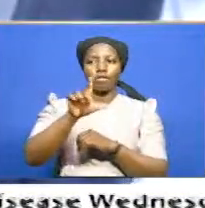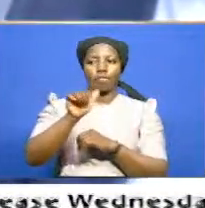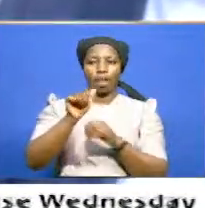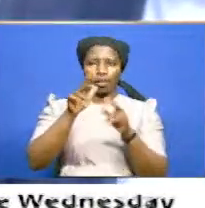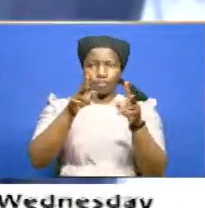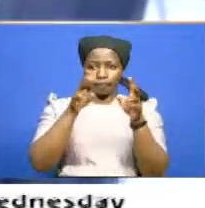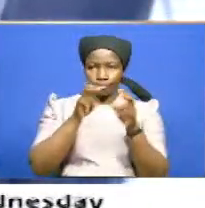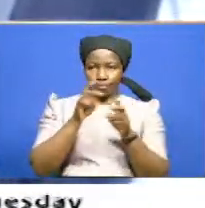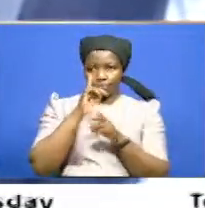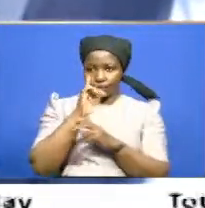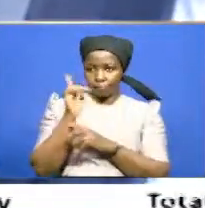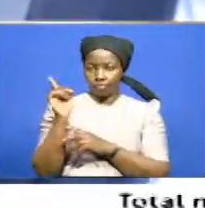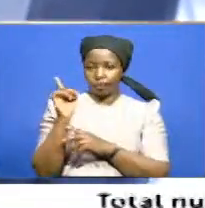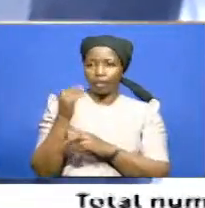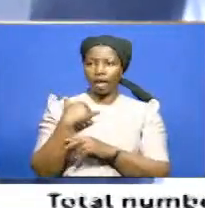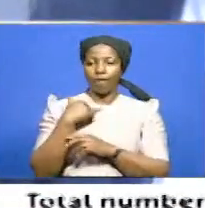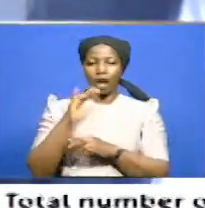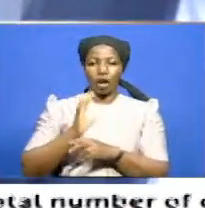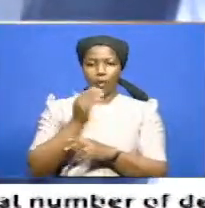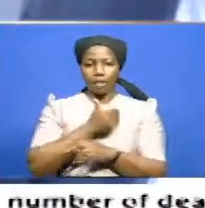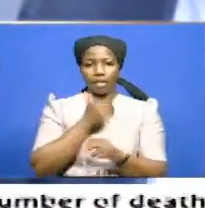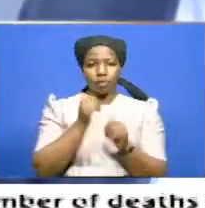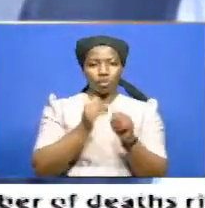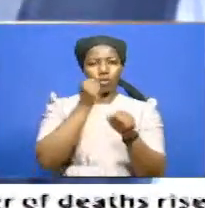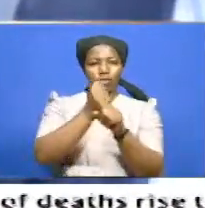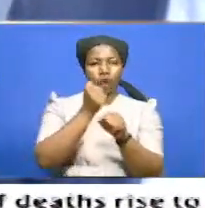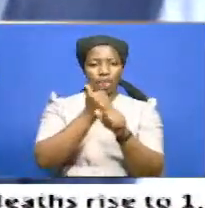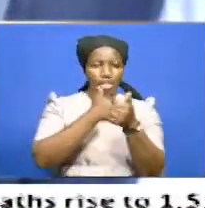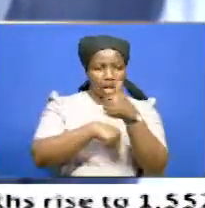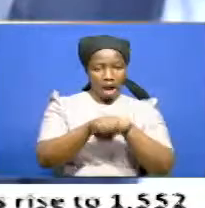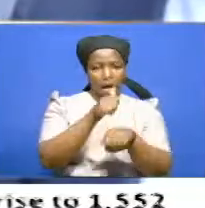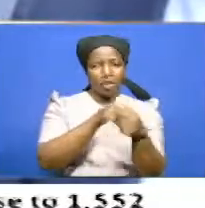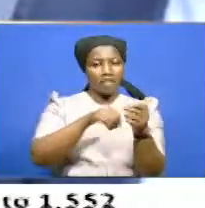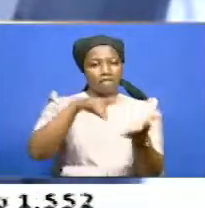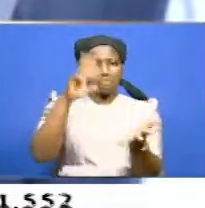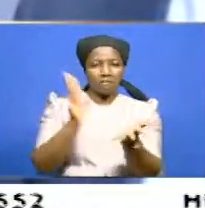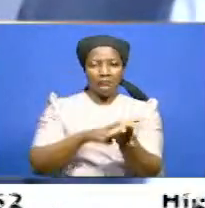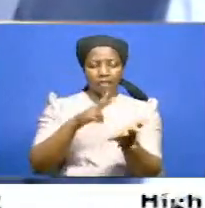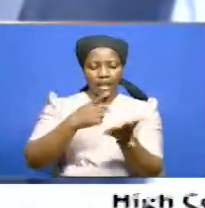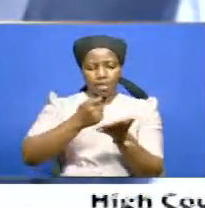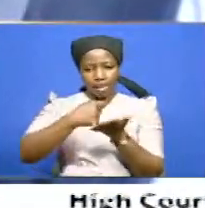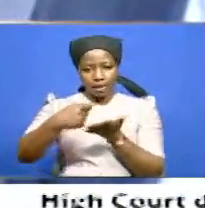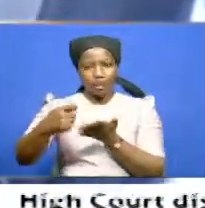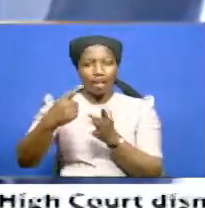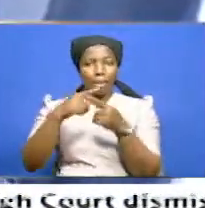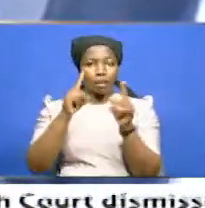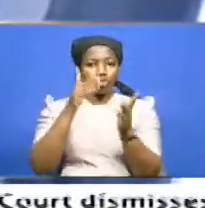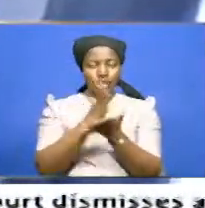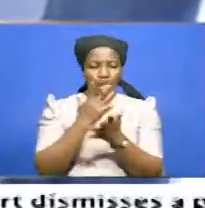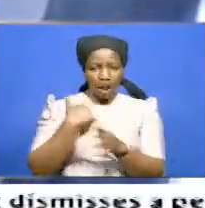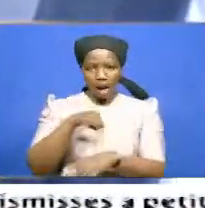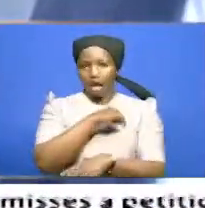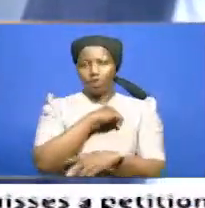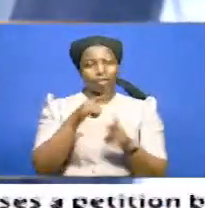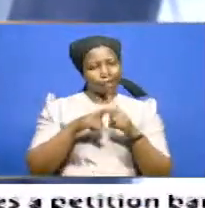committee, which will undertake the exercise of signature verification. But of course, we shall not commence until we get